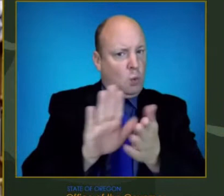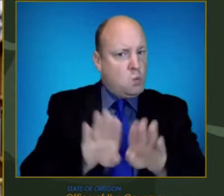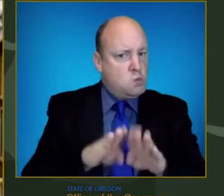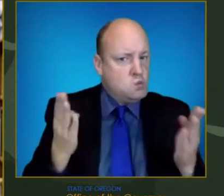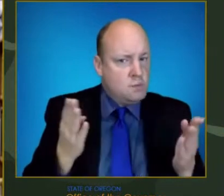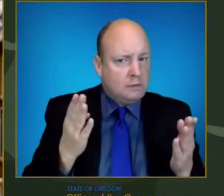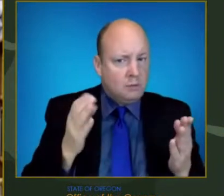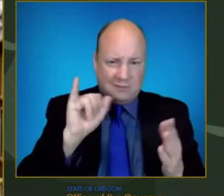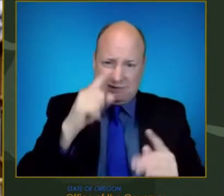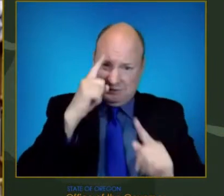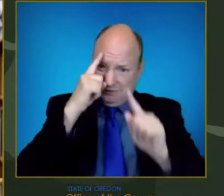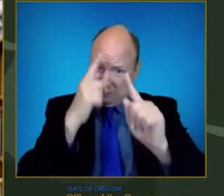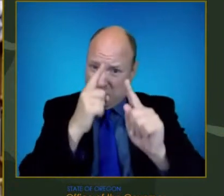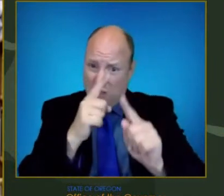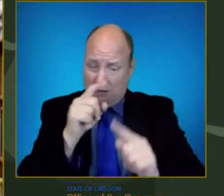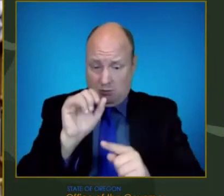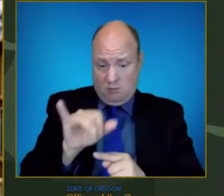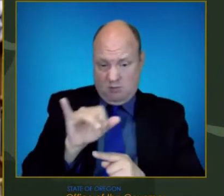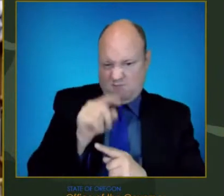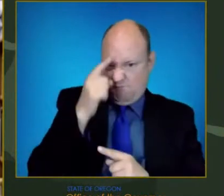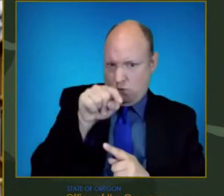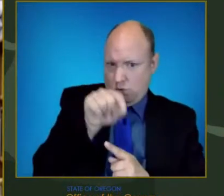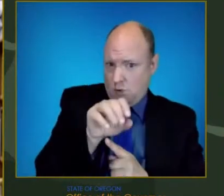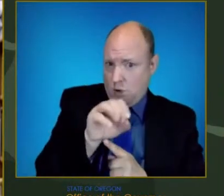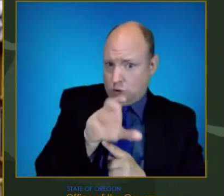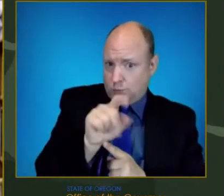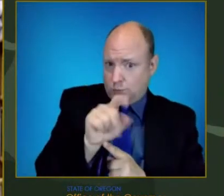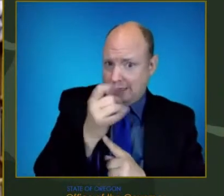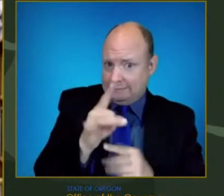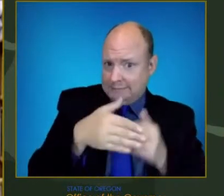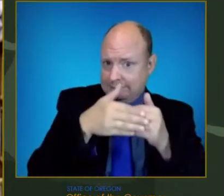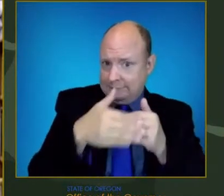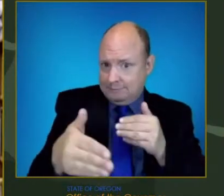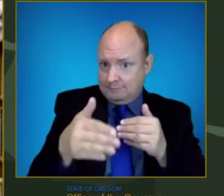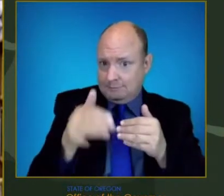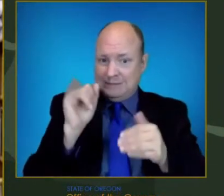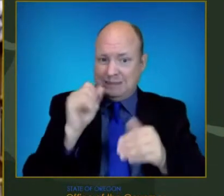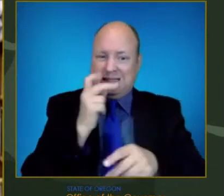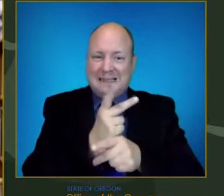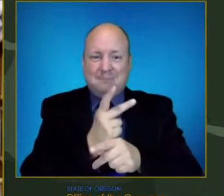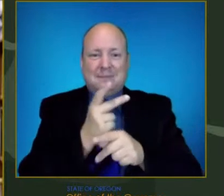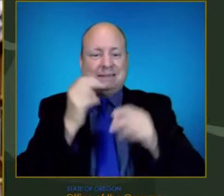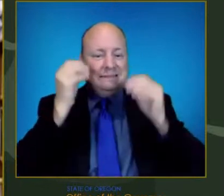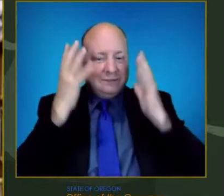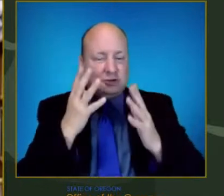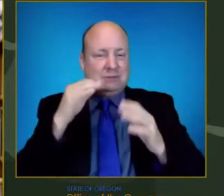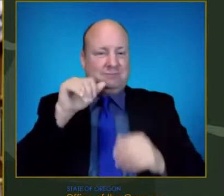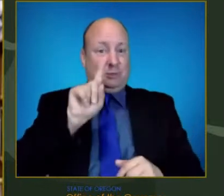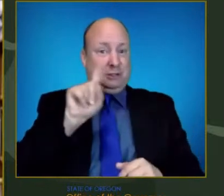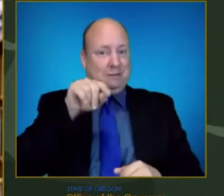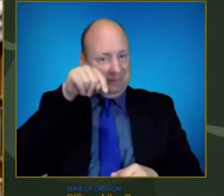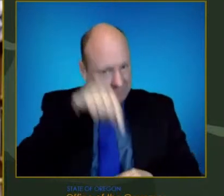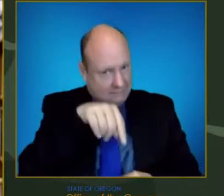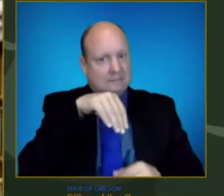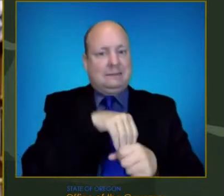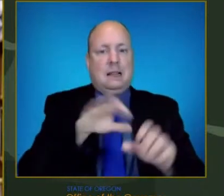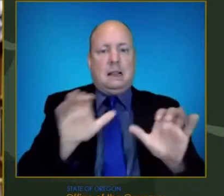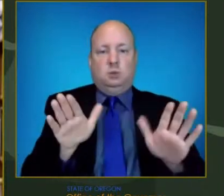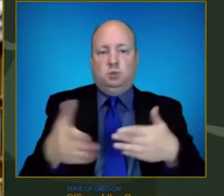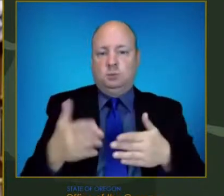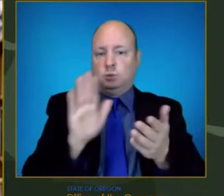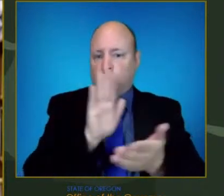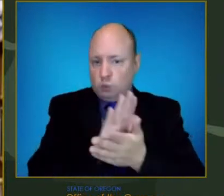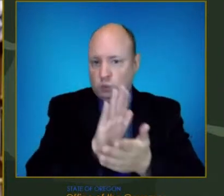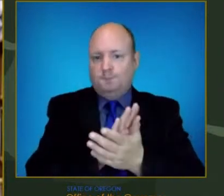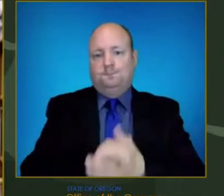October 18th date that we're holding to. Can I ask a quick follow-up on the distancing aspect of it? We talked